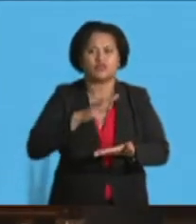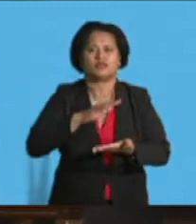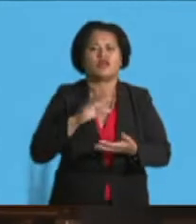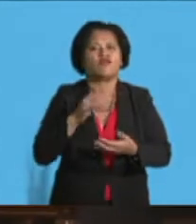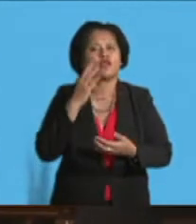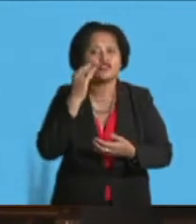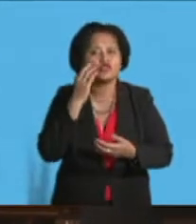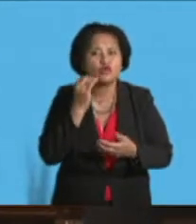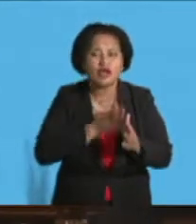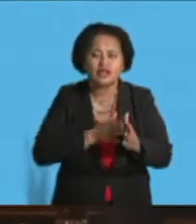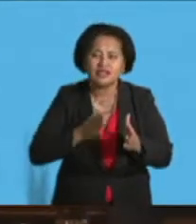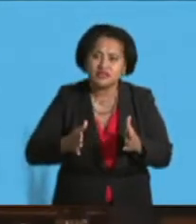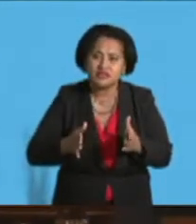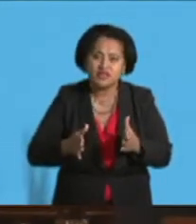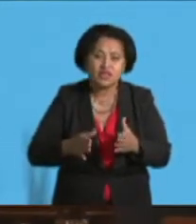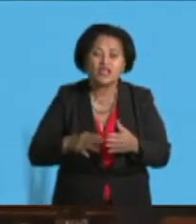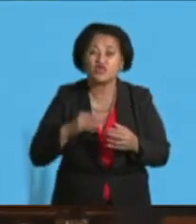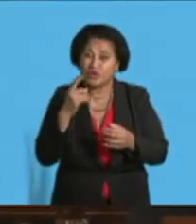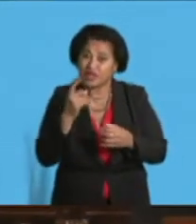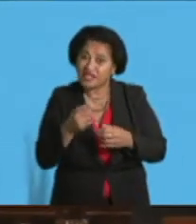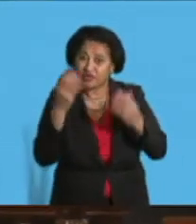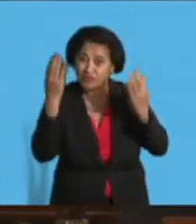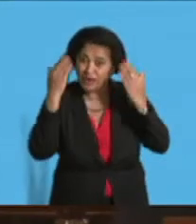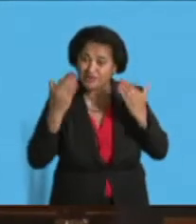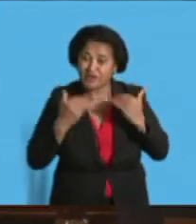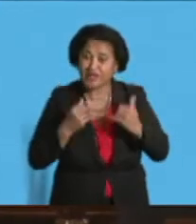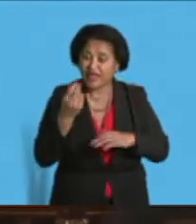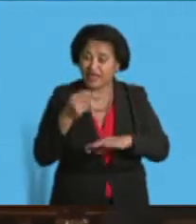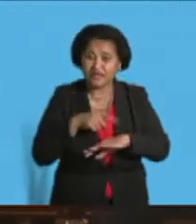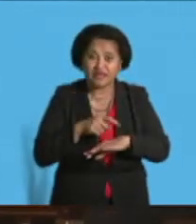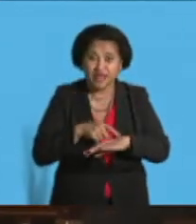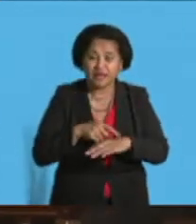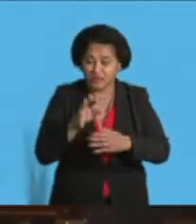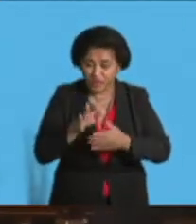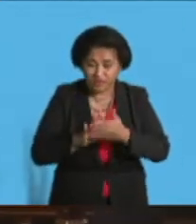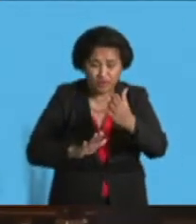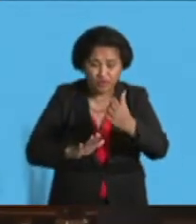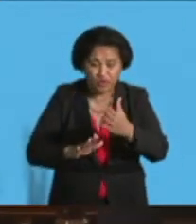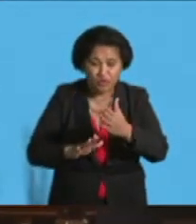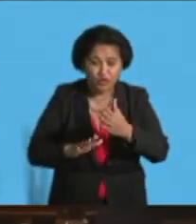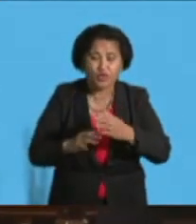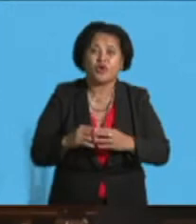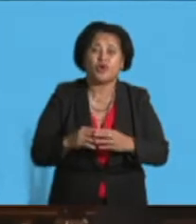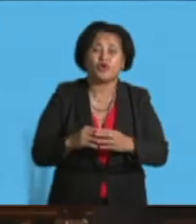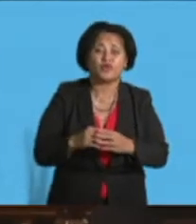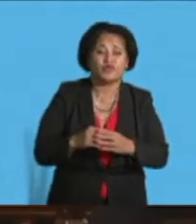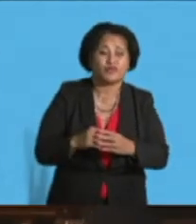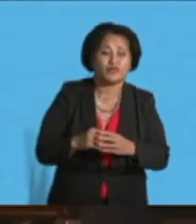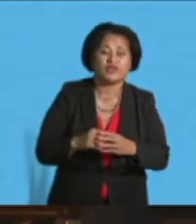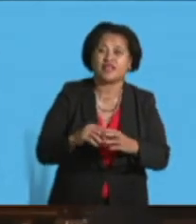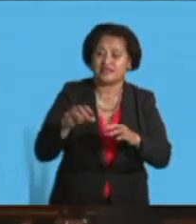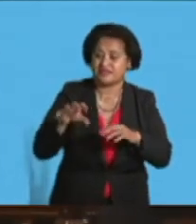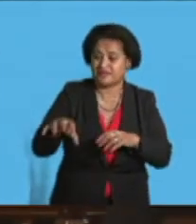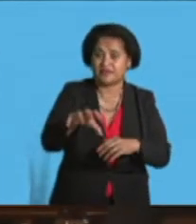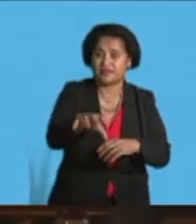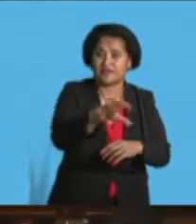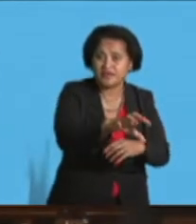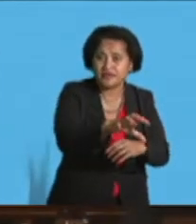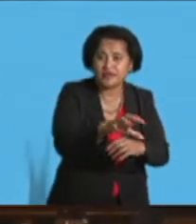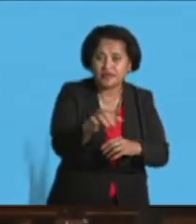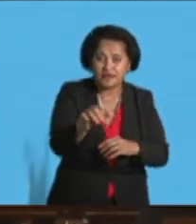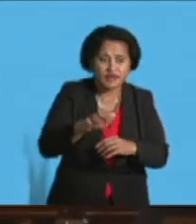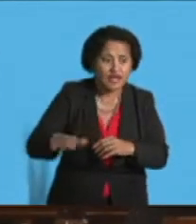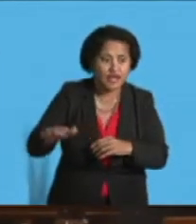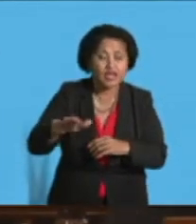Madam Speaker, if you get time, Madam Speaker, I'm sure you would have gone towards Wainikoro, Kilikoso, Langalanga. You will see, Madam